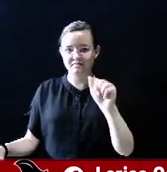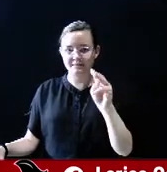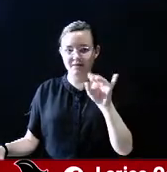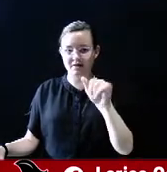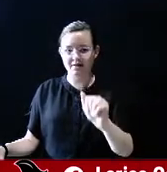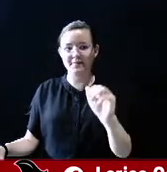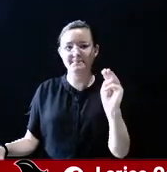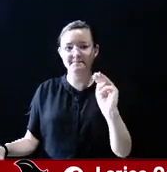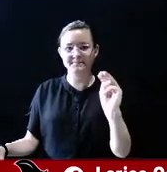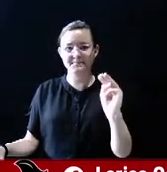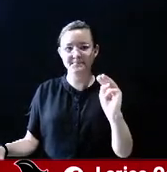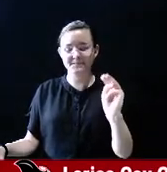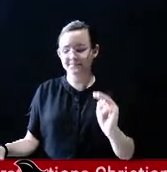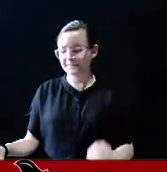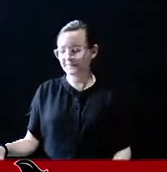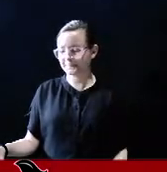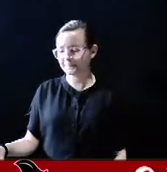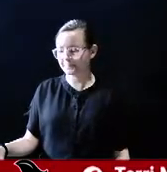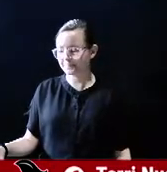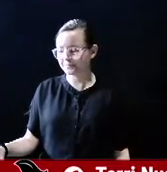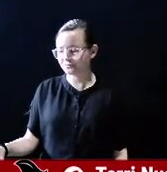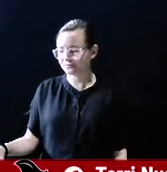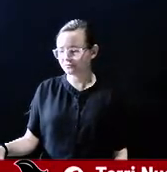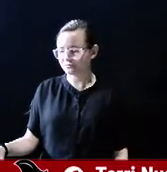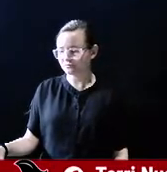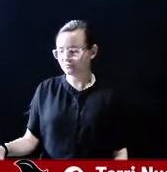Tamaya Renee Moore.